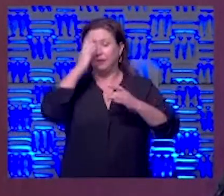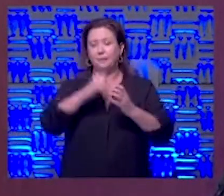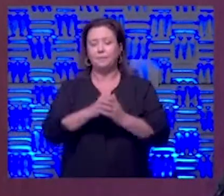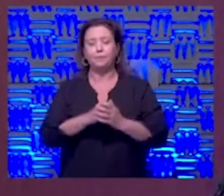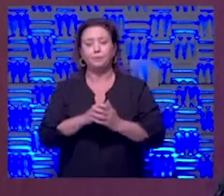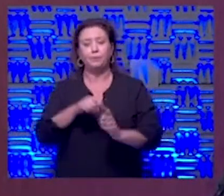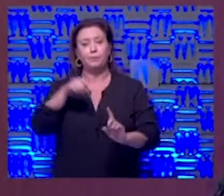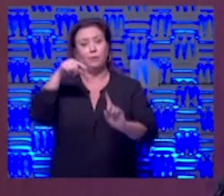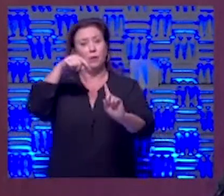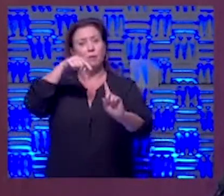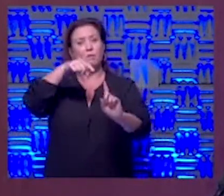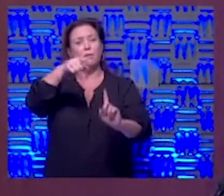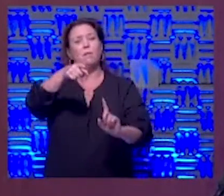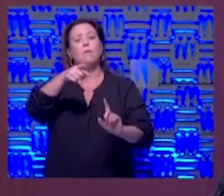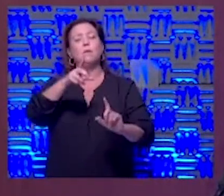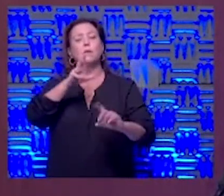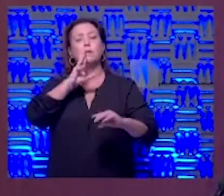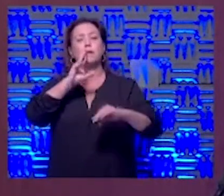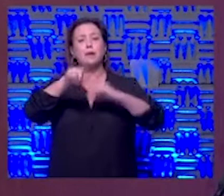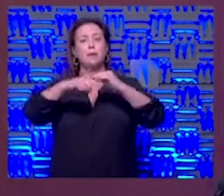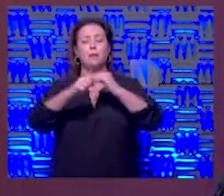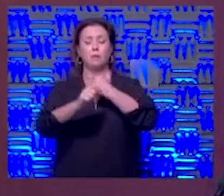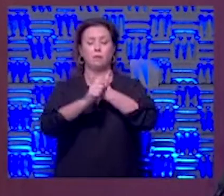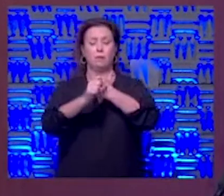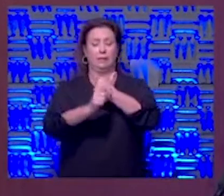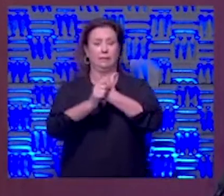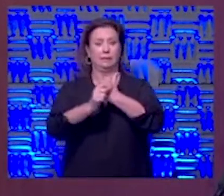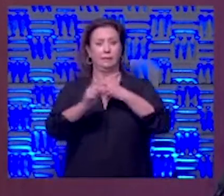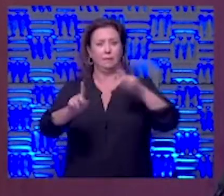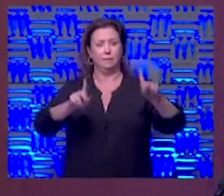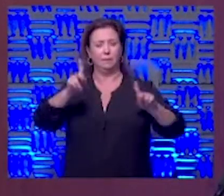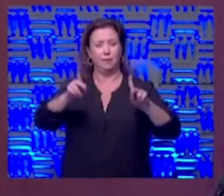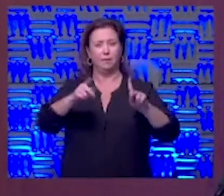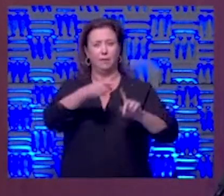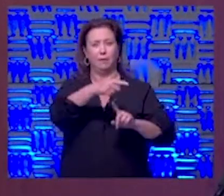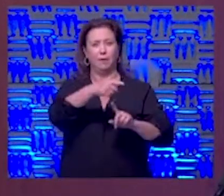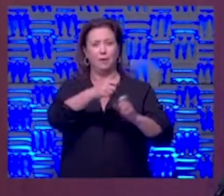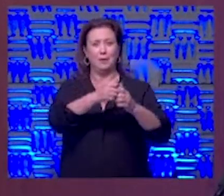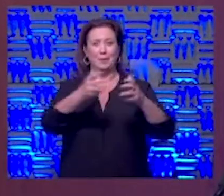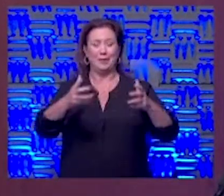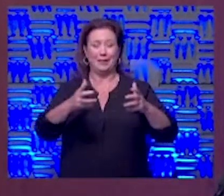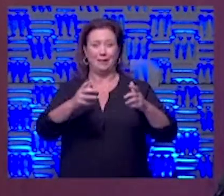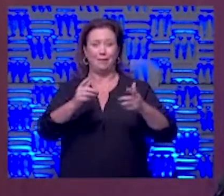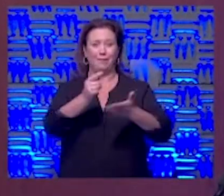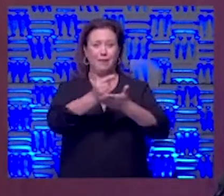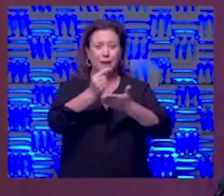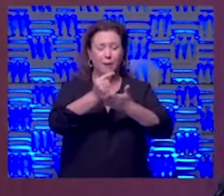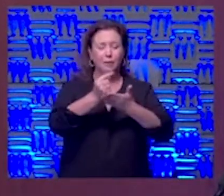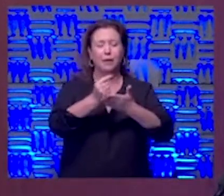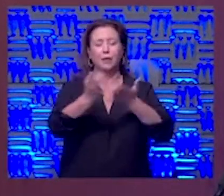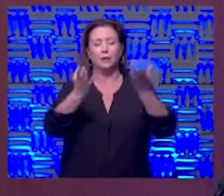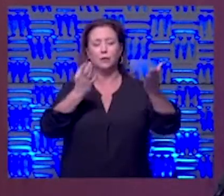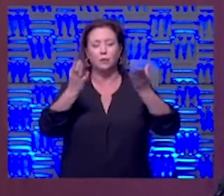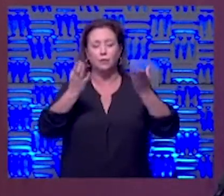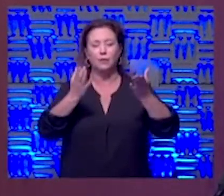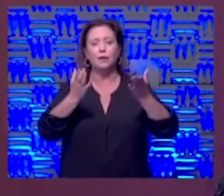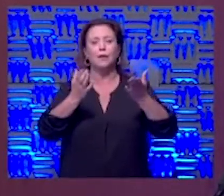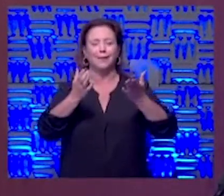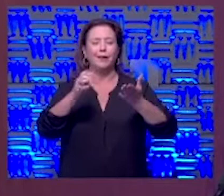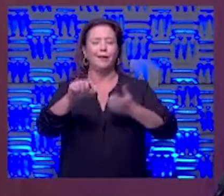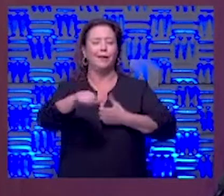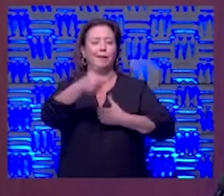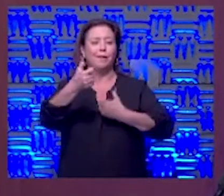point, really about the risk to those people of being without the therapy services that they need and without the